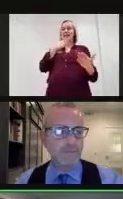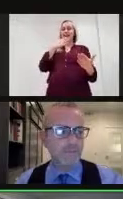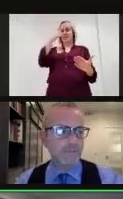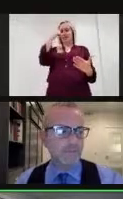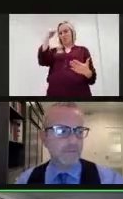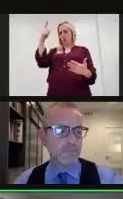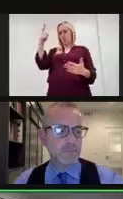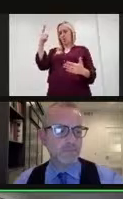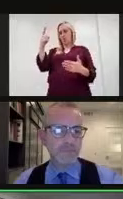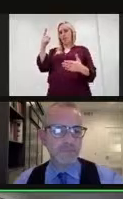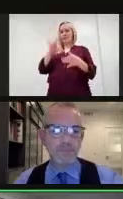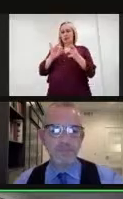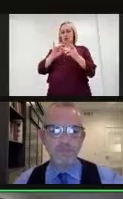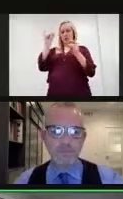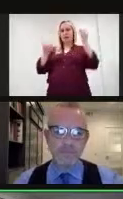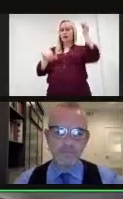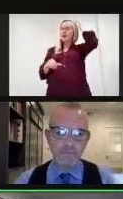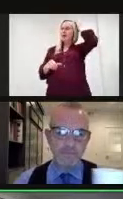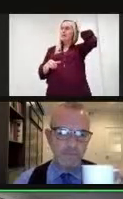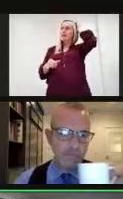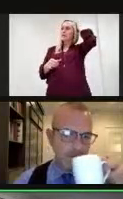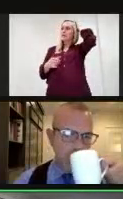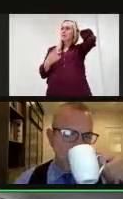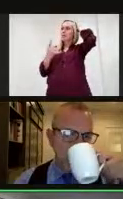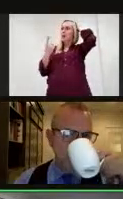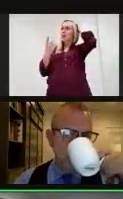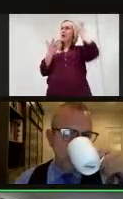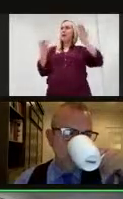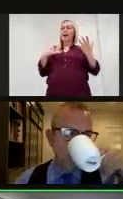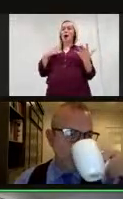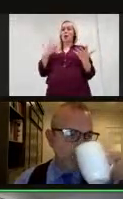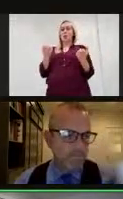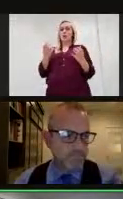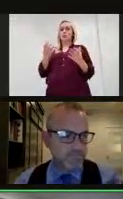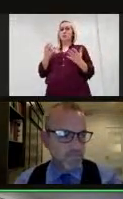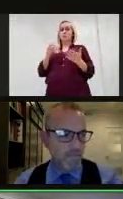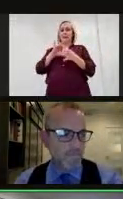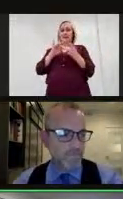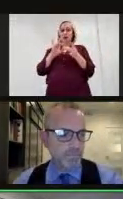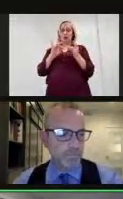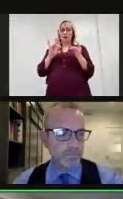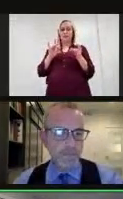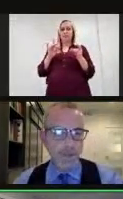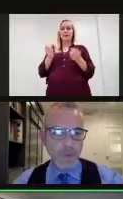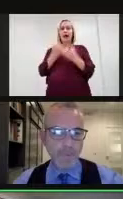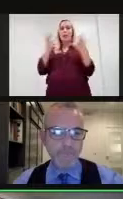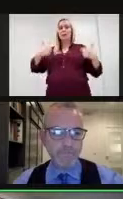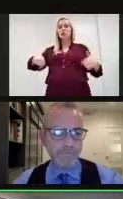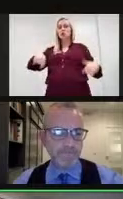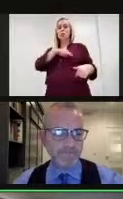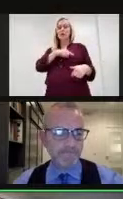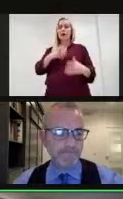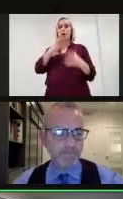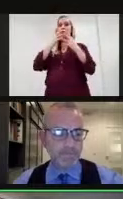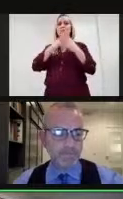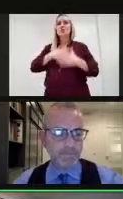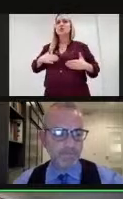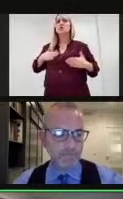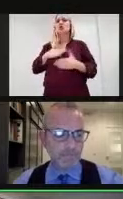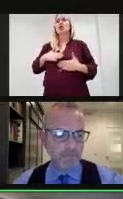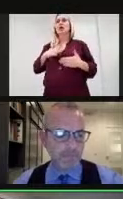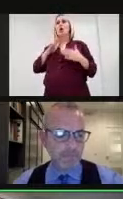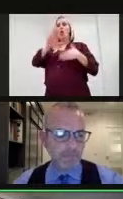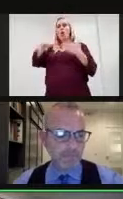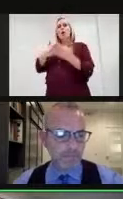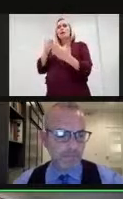Thank you for calling that out. That I want to be sure to note is just how much we appreciate the outreach that